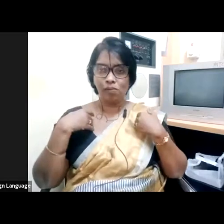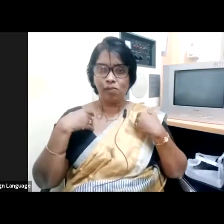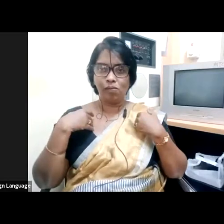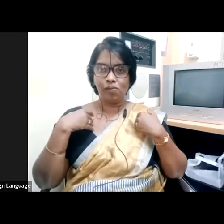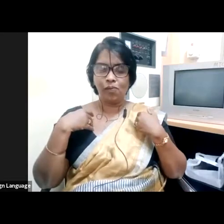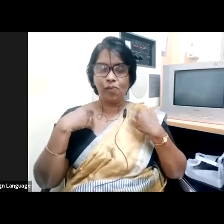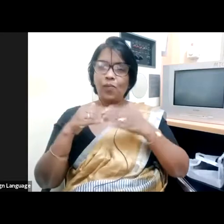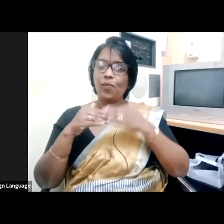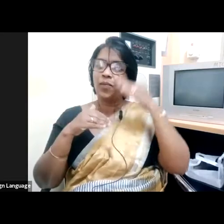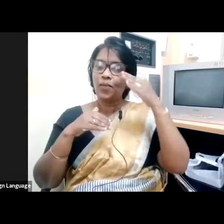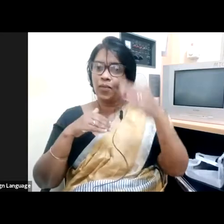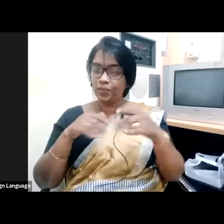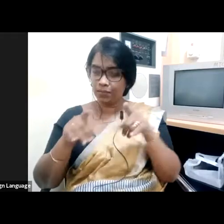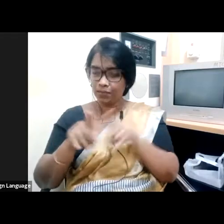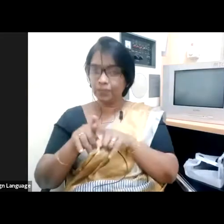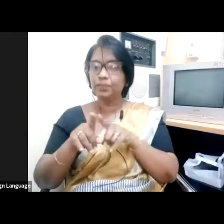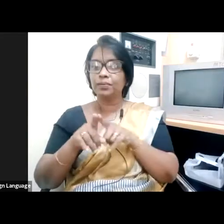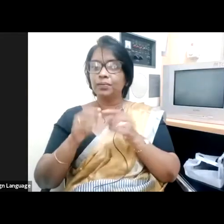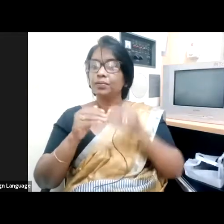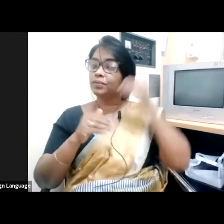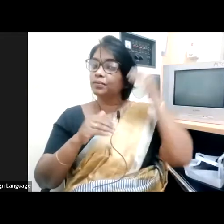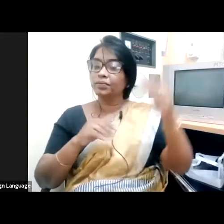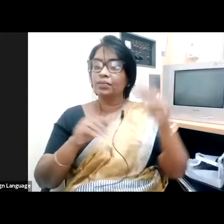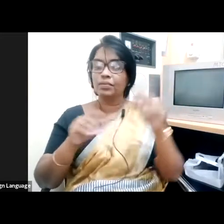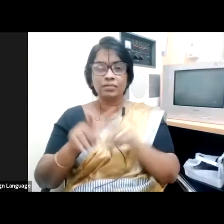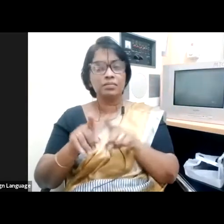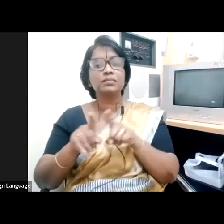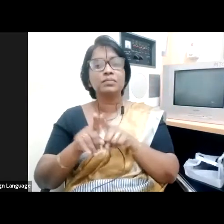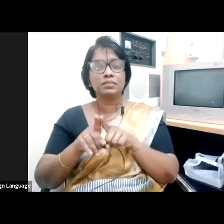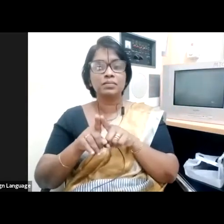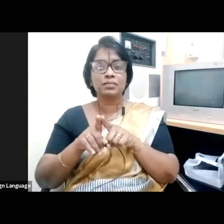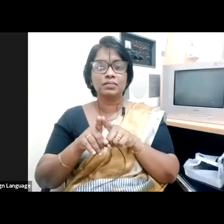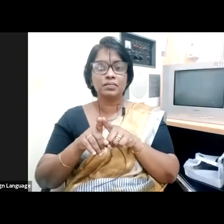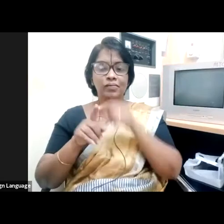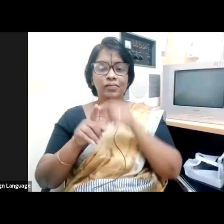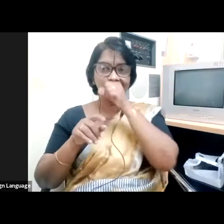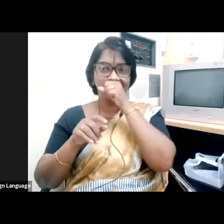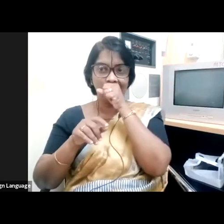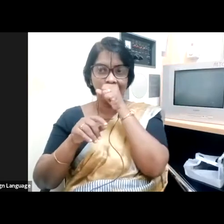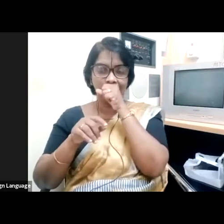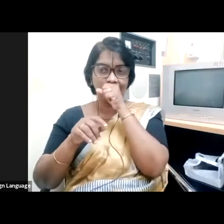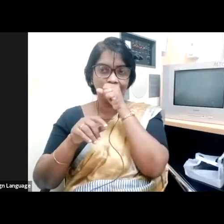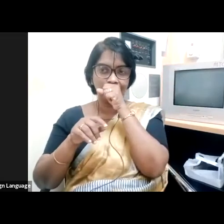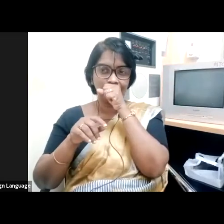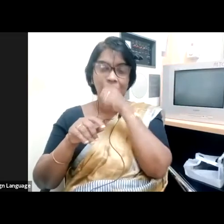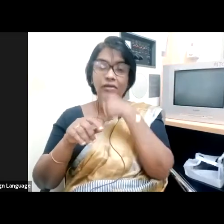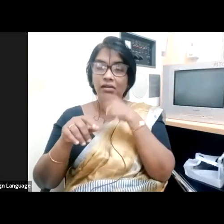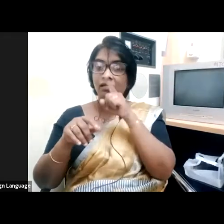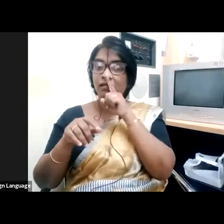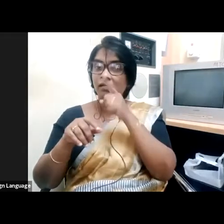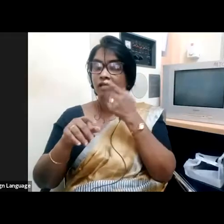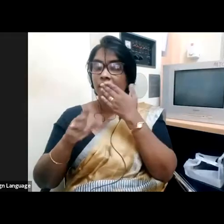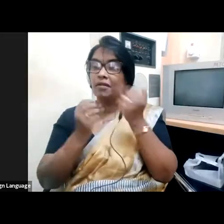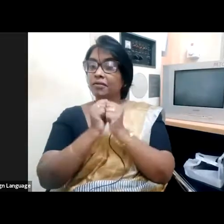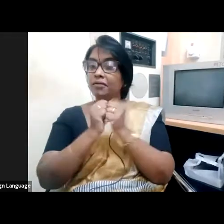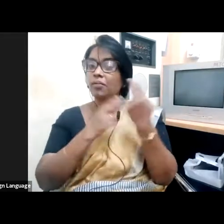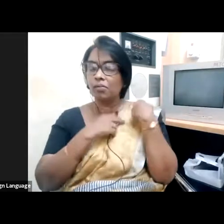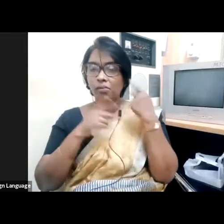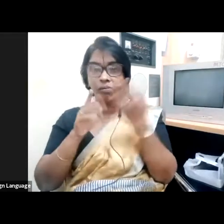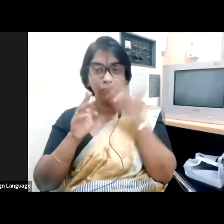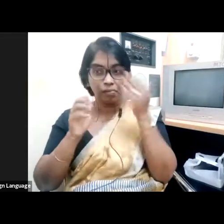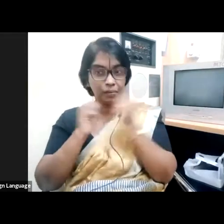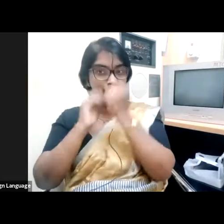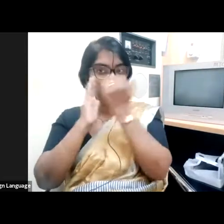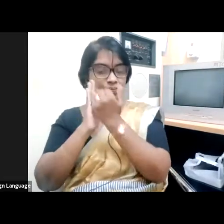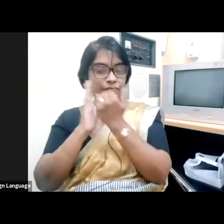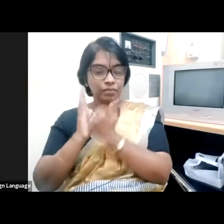now, it is the role I can play to be able to talk about the importance,